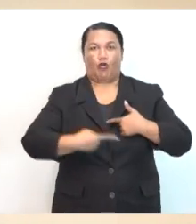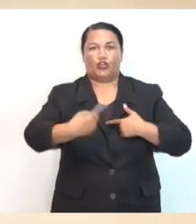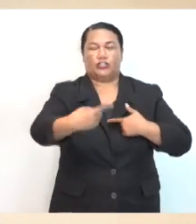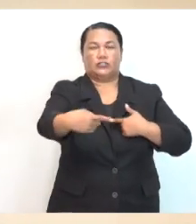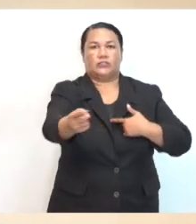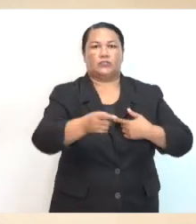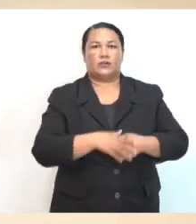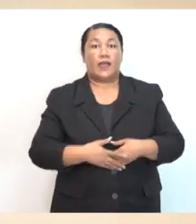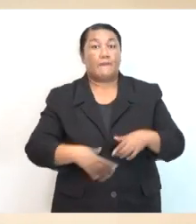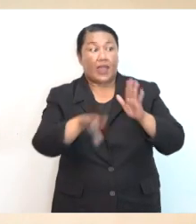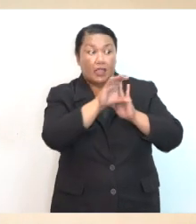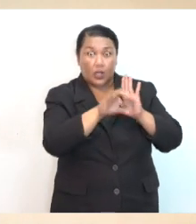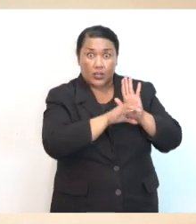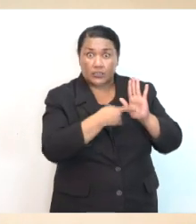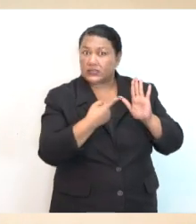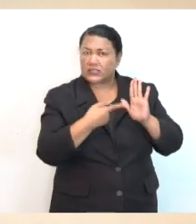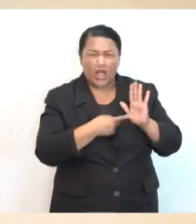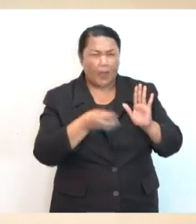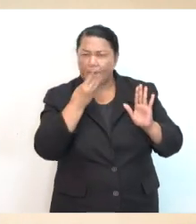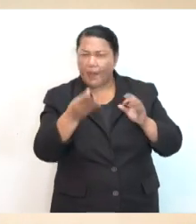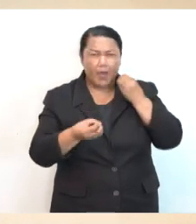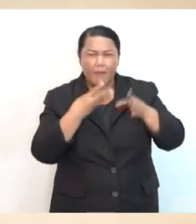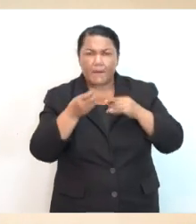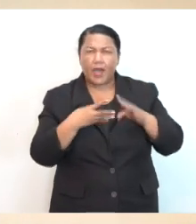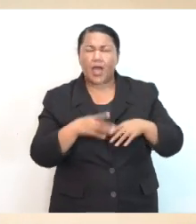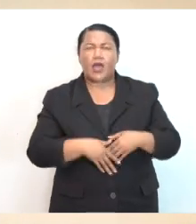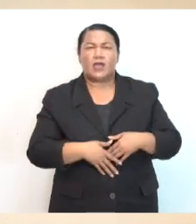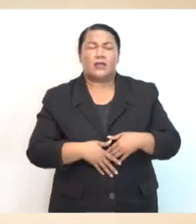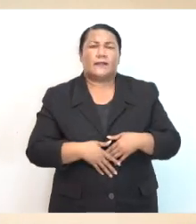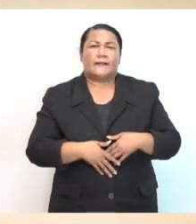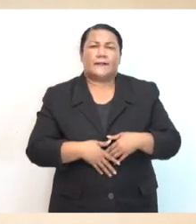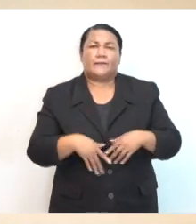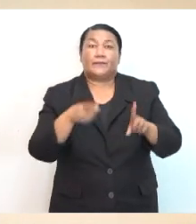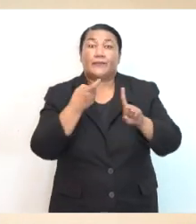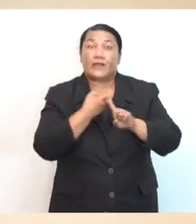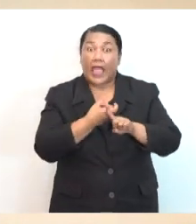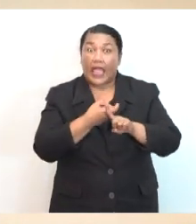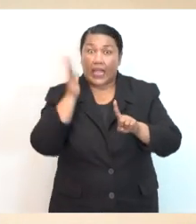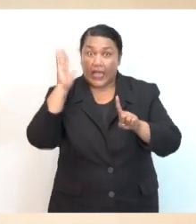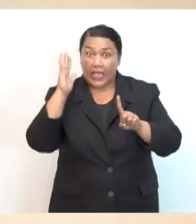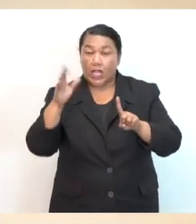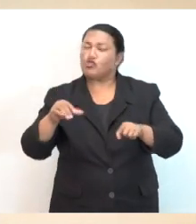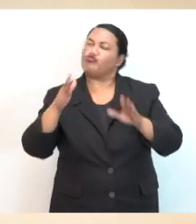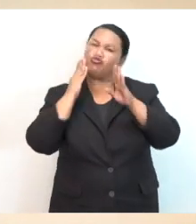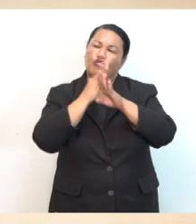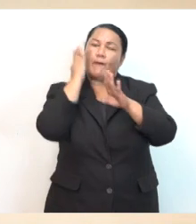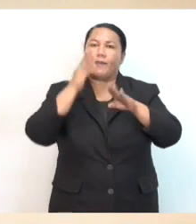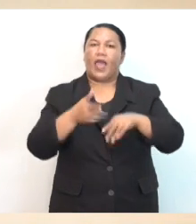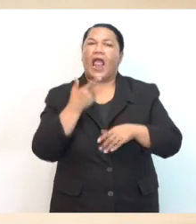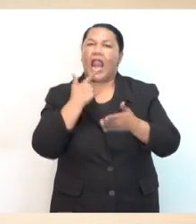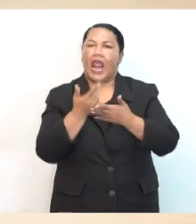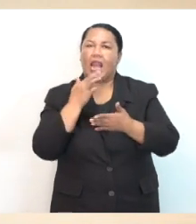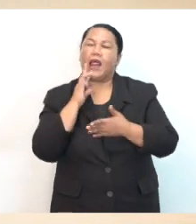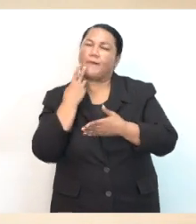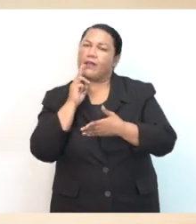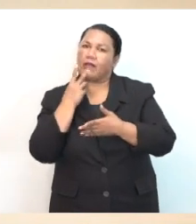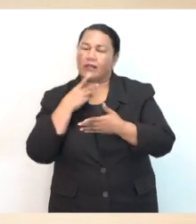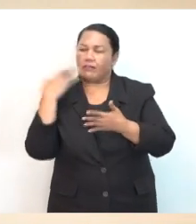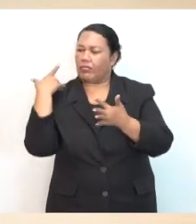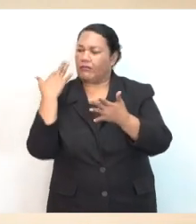unconstitutional is plainly crying wolf, and Mr. Qayyum should stop with his lies and exaggerations. On